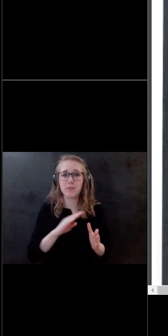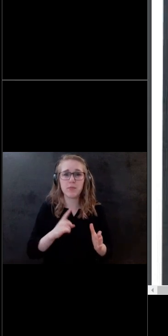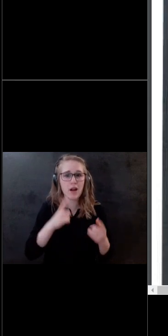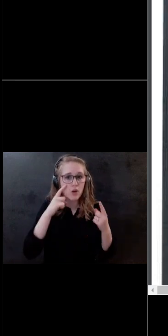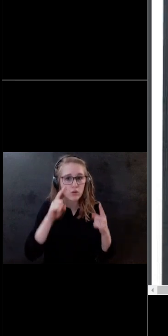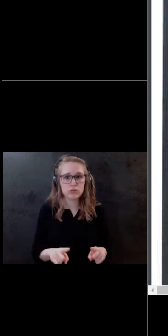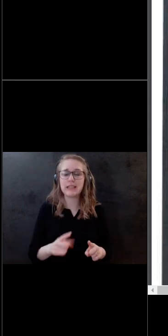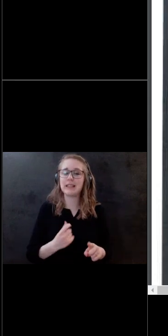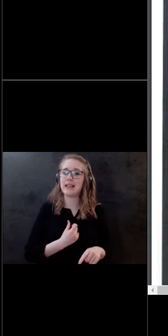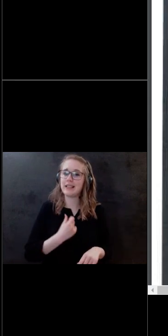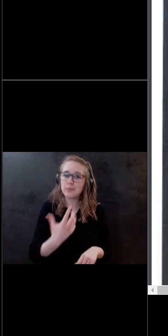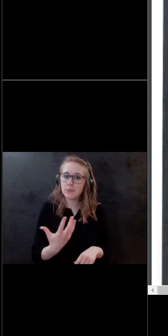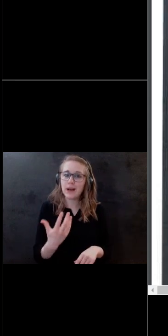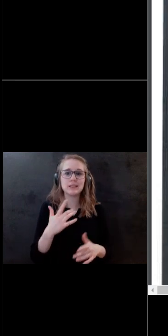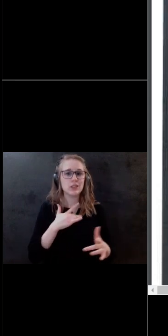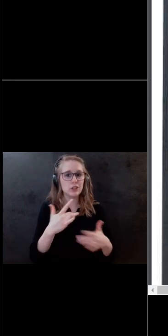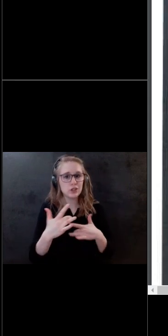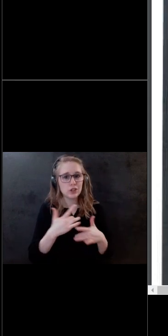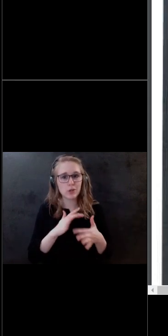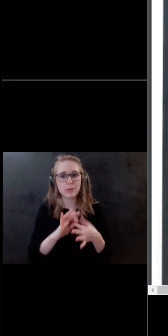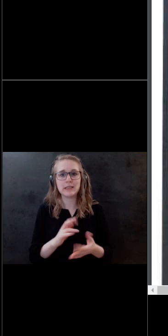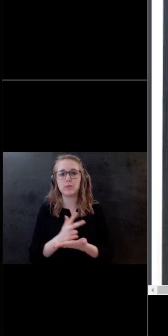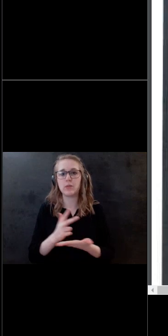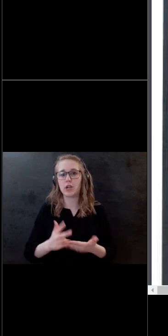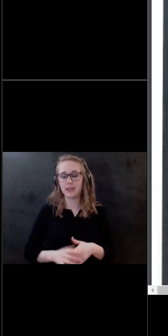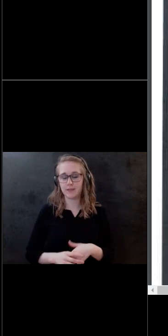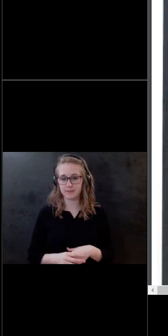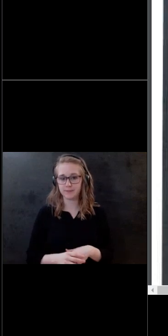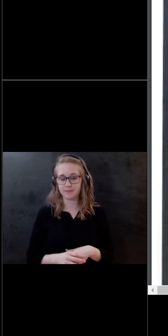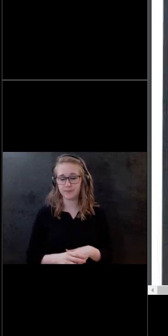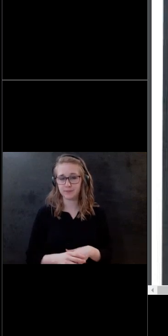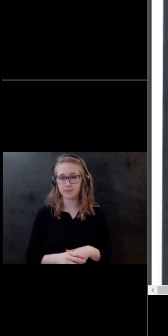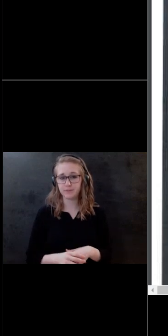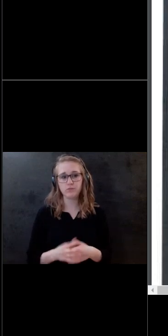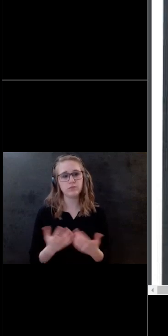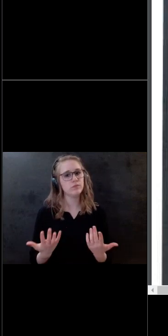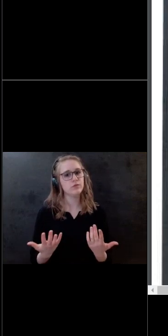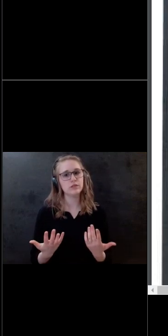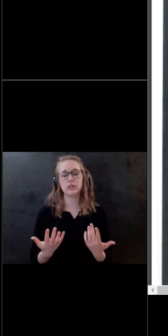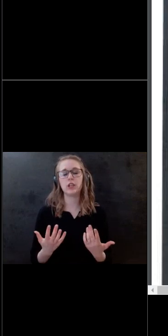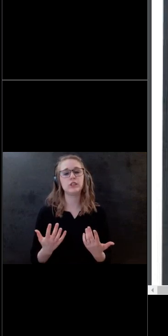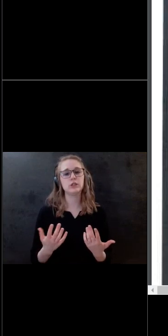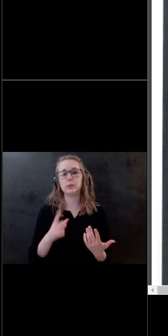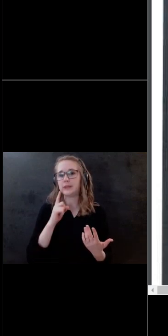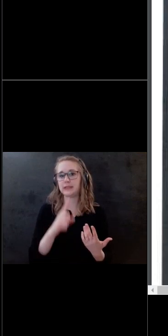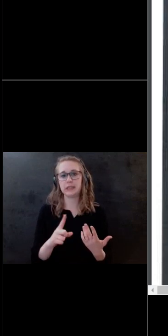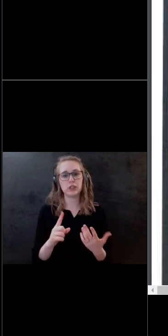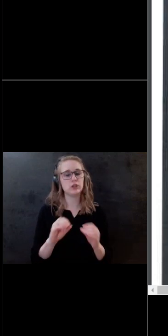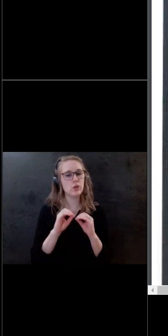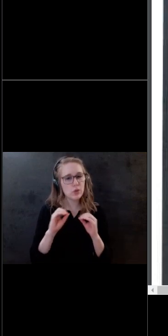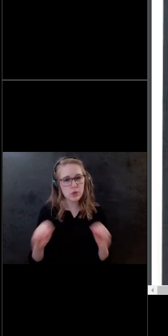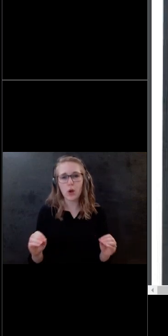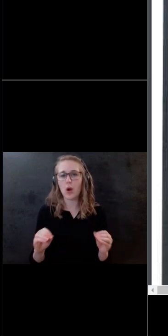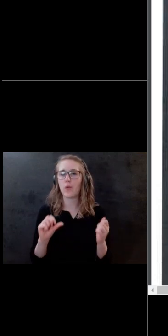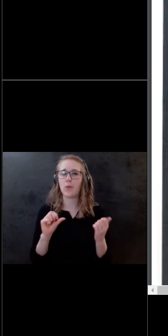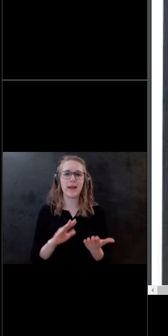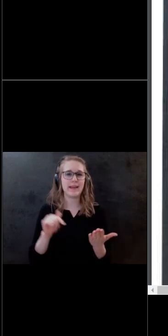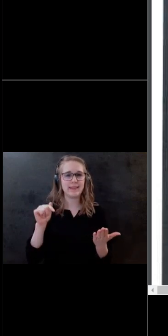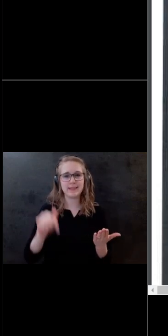has expressed concern with parking. Now, there's absolutely no way that in this